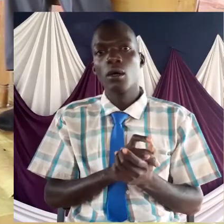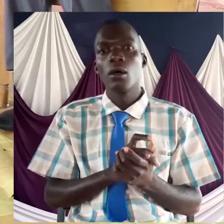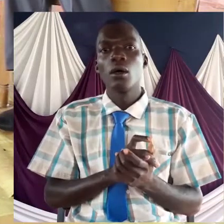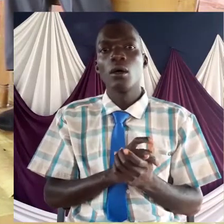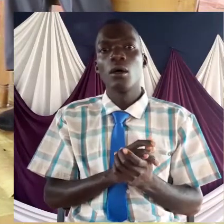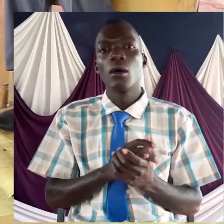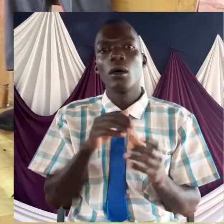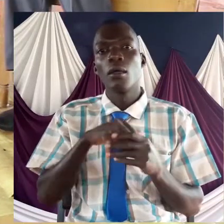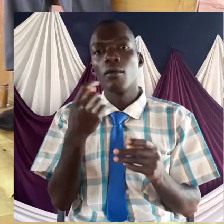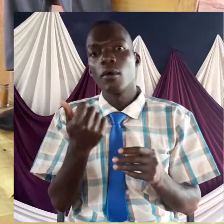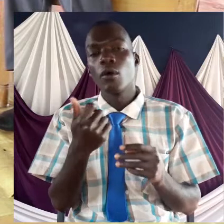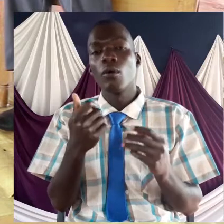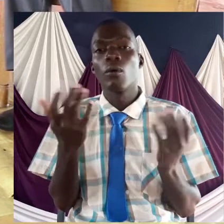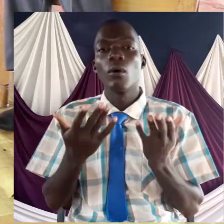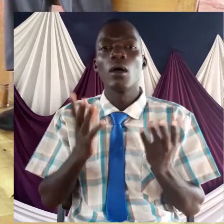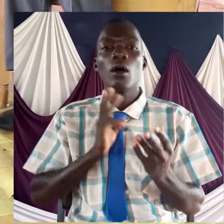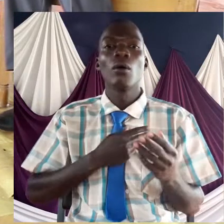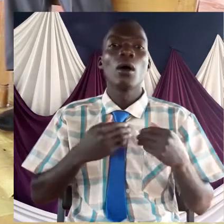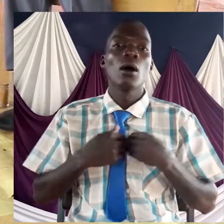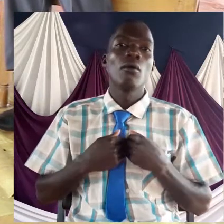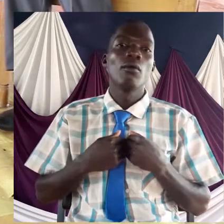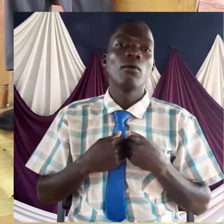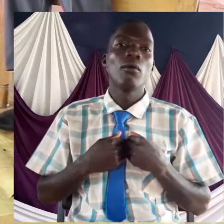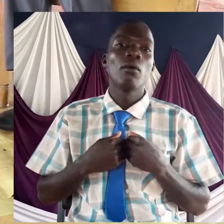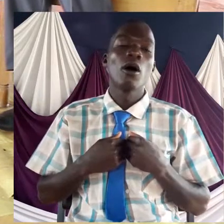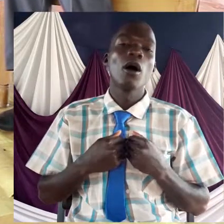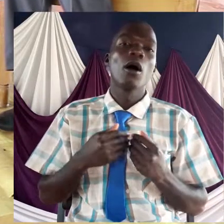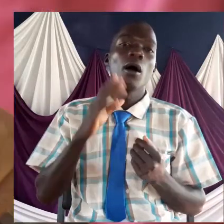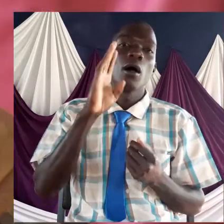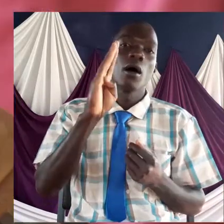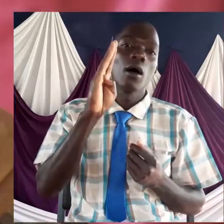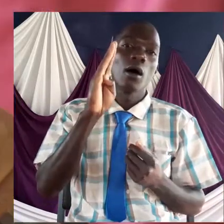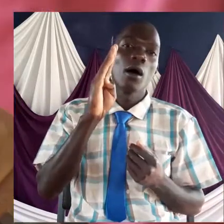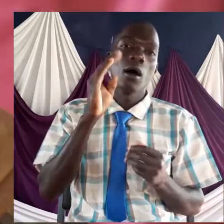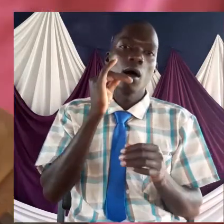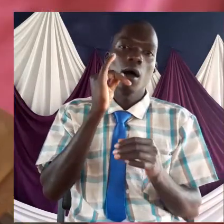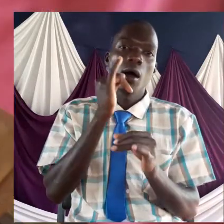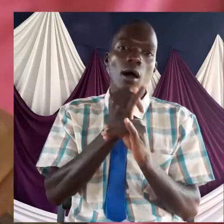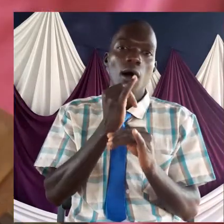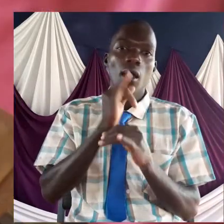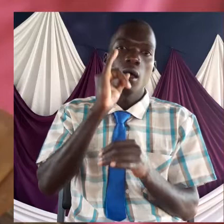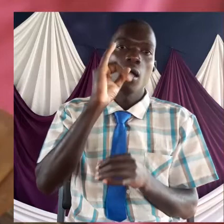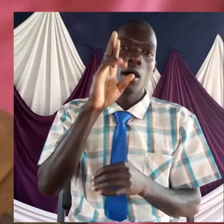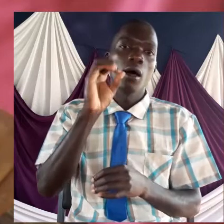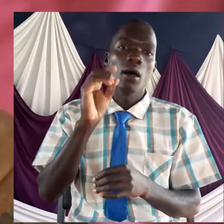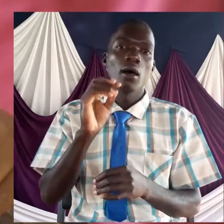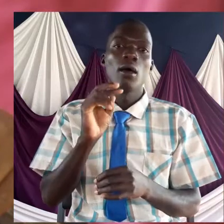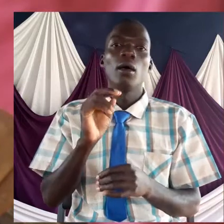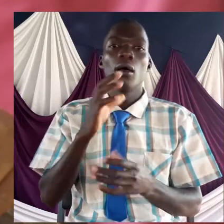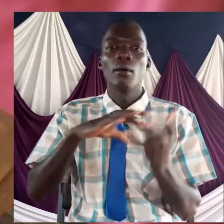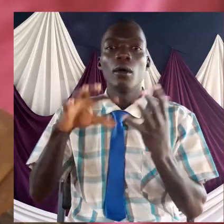feet, where we have iron, yes, mixed with, yes, clay, that the divided